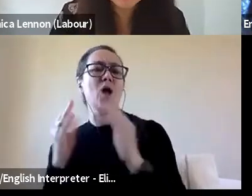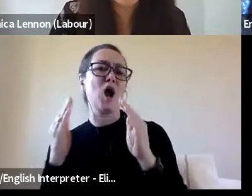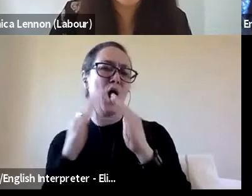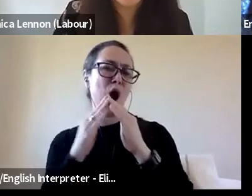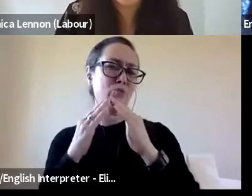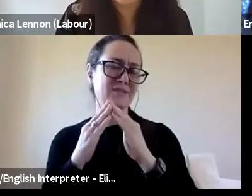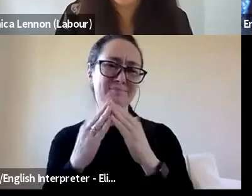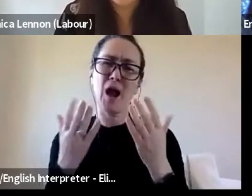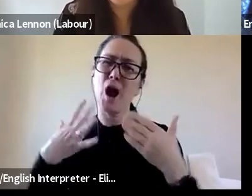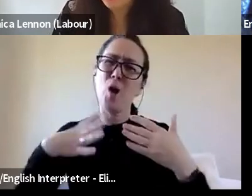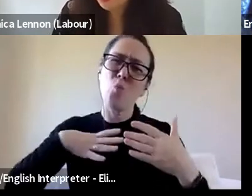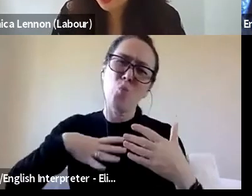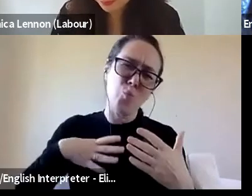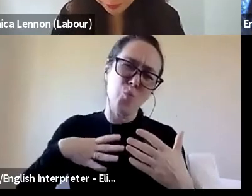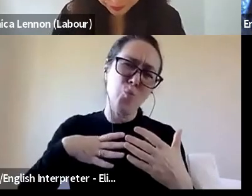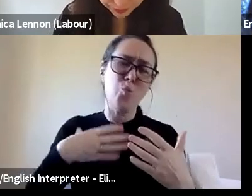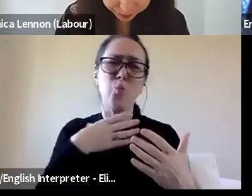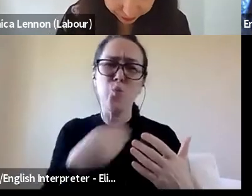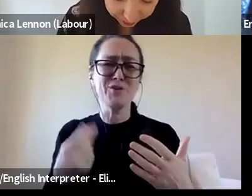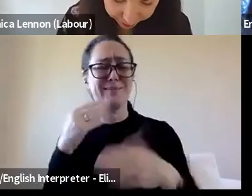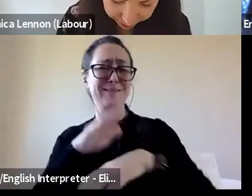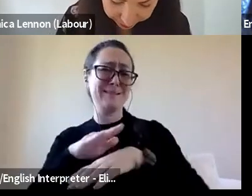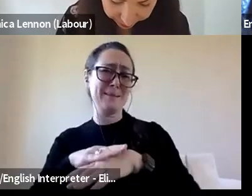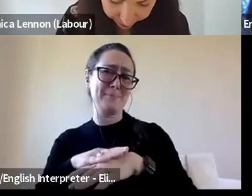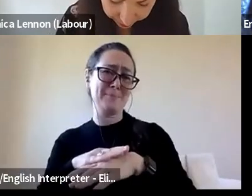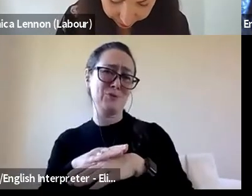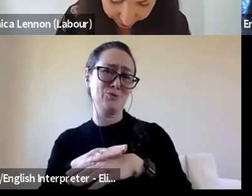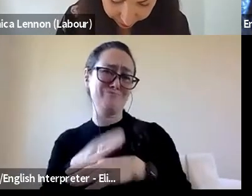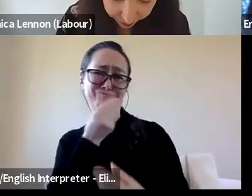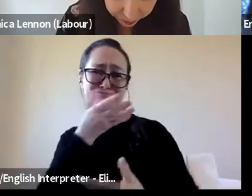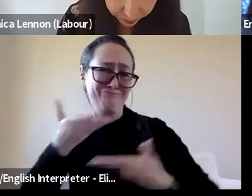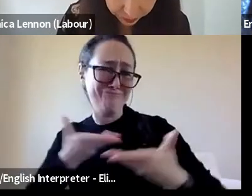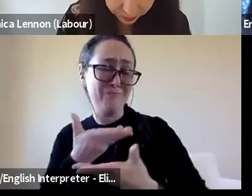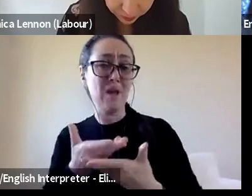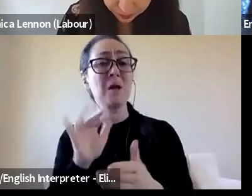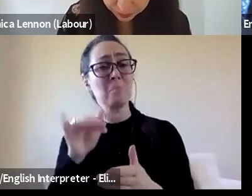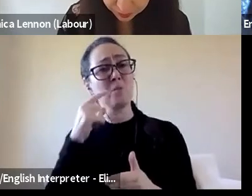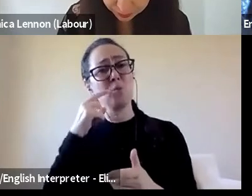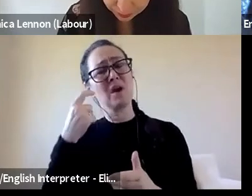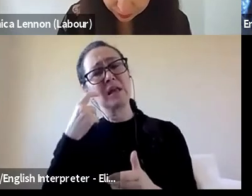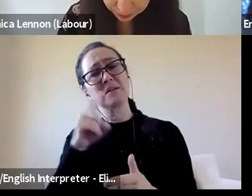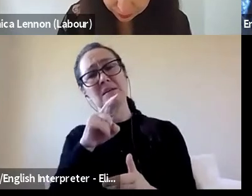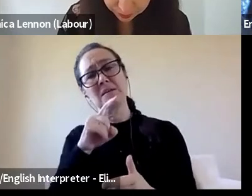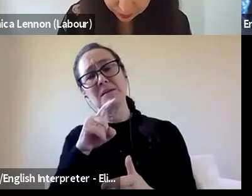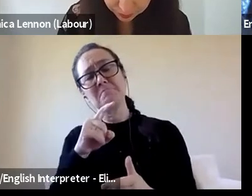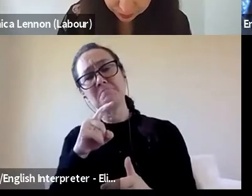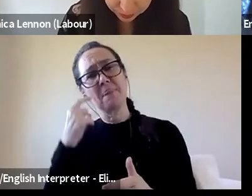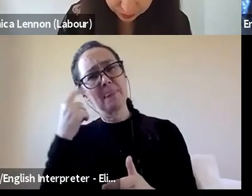go into. And maybe, you know, we can reflect on that in this last